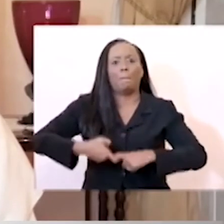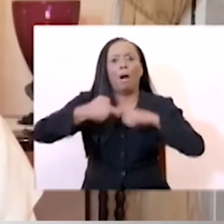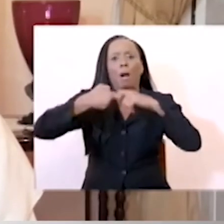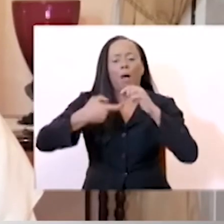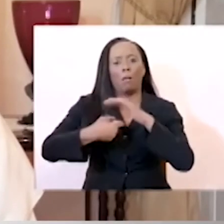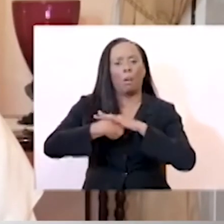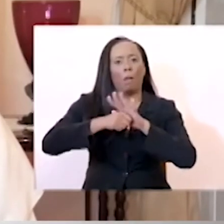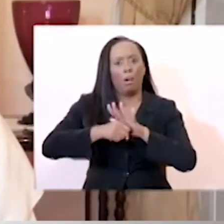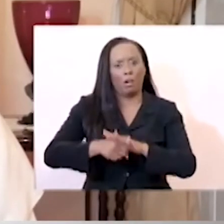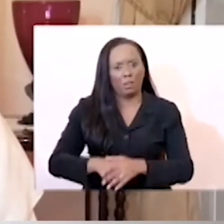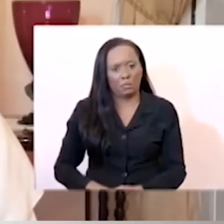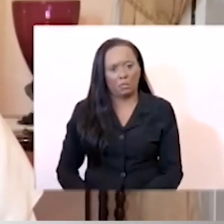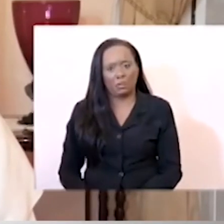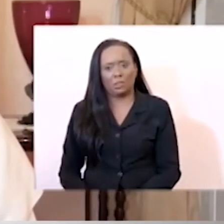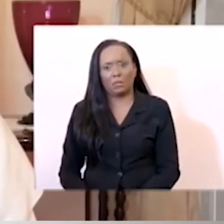cushioning the blow.